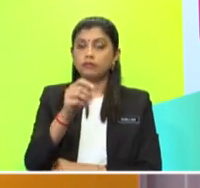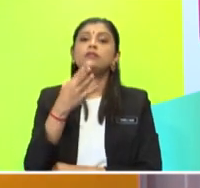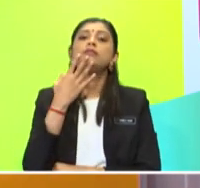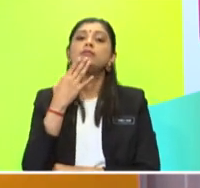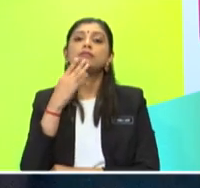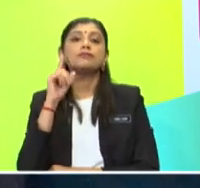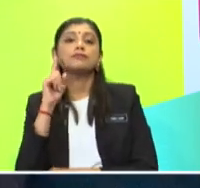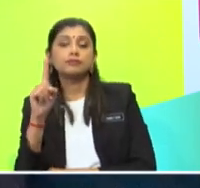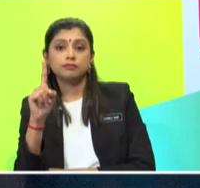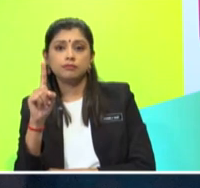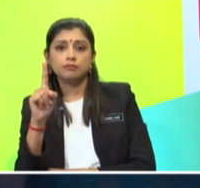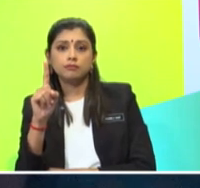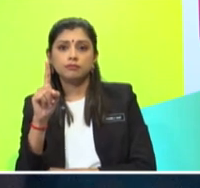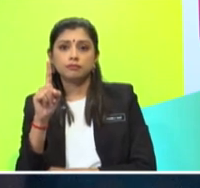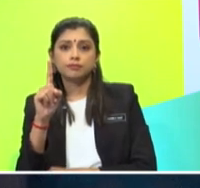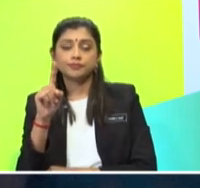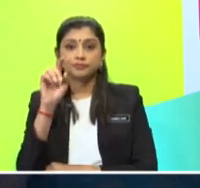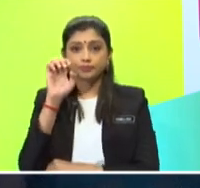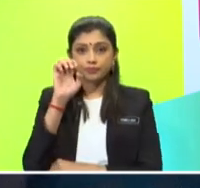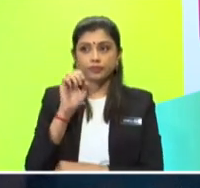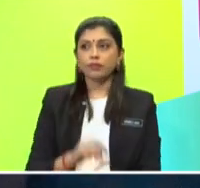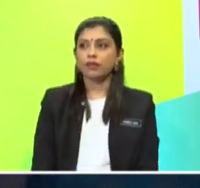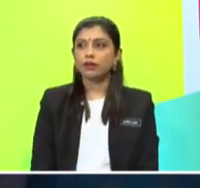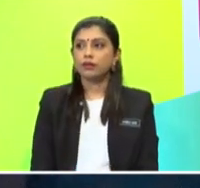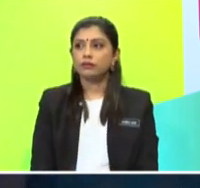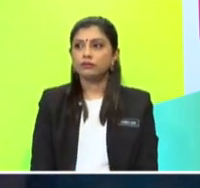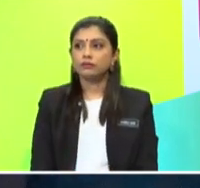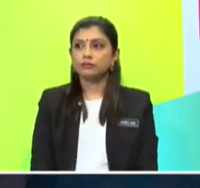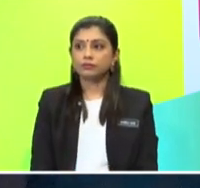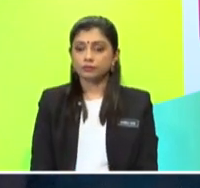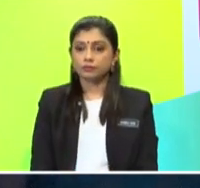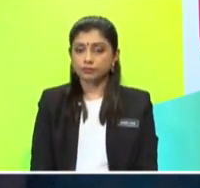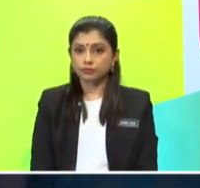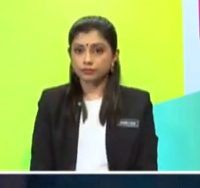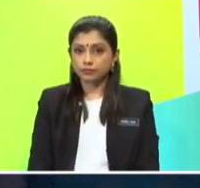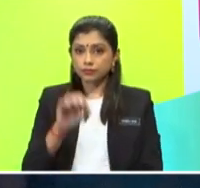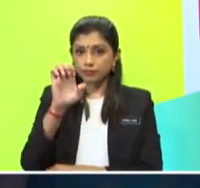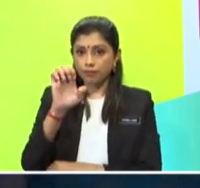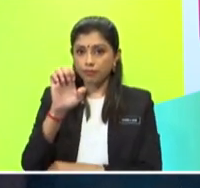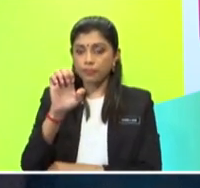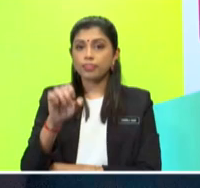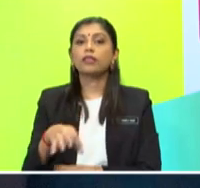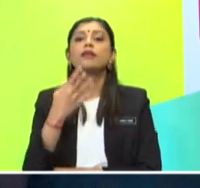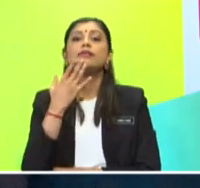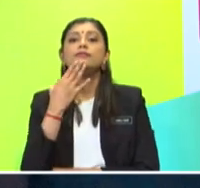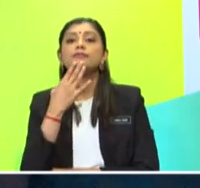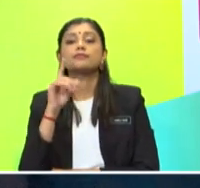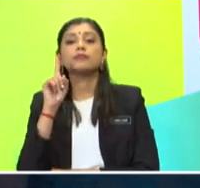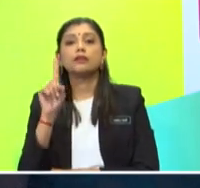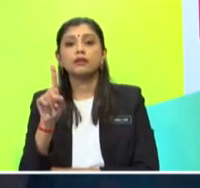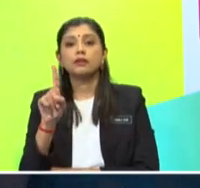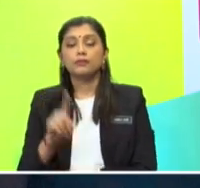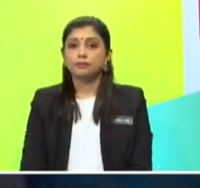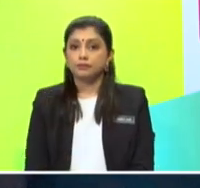yep. grows color one. Okay. E2, grows color two. Yeah. E3,